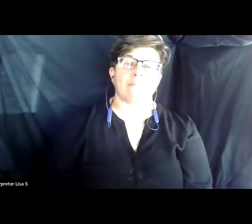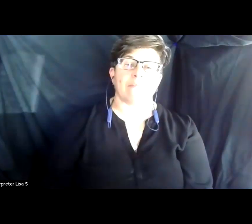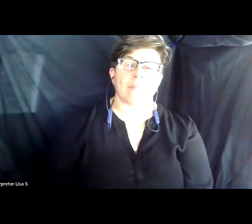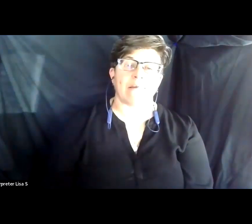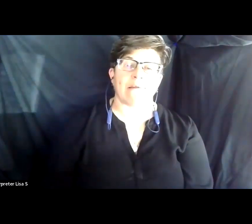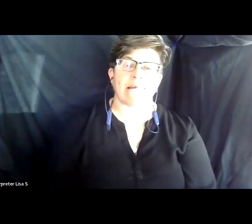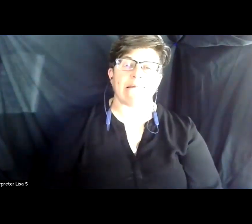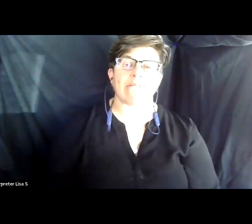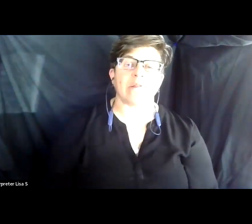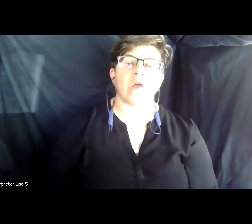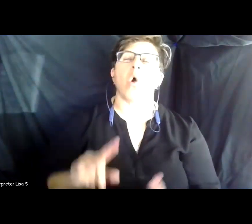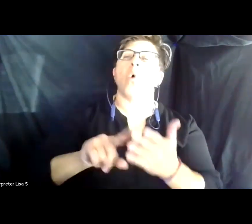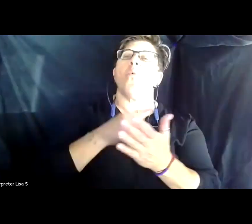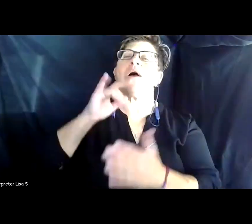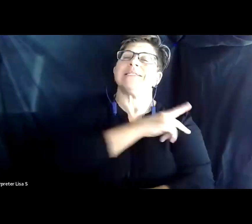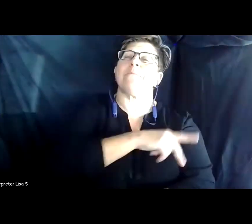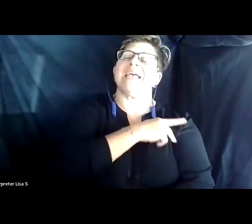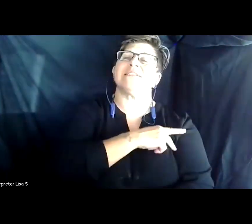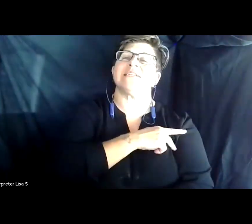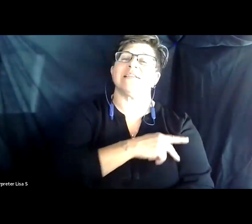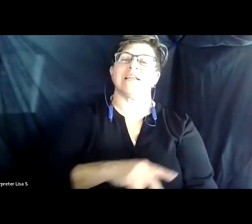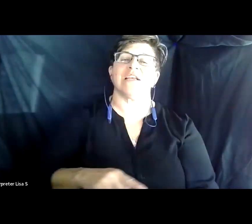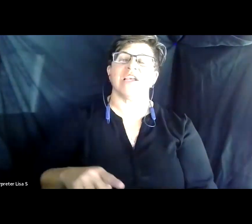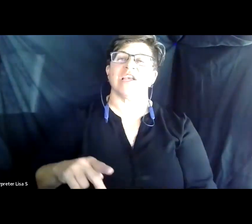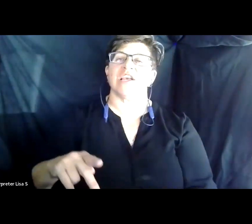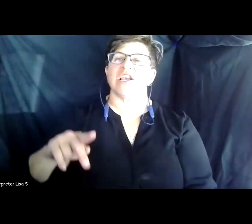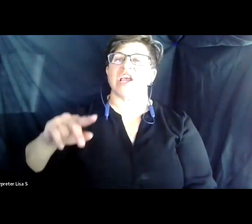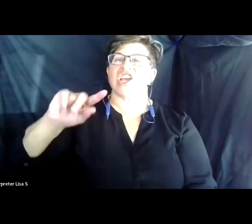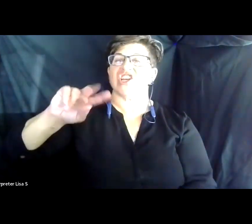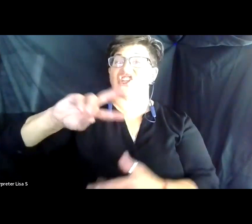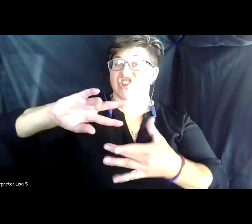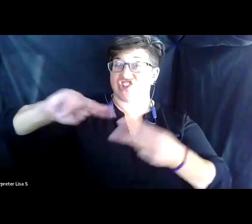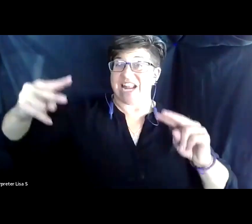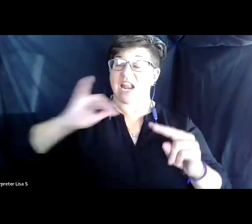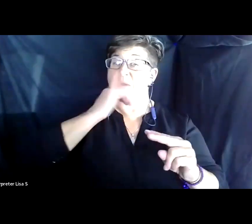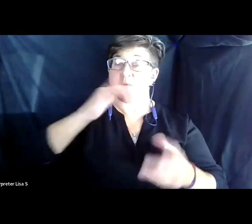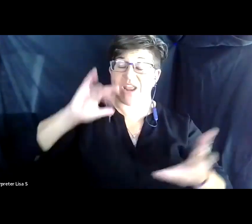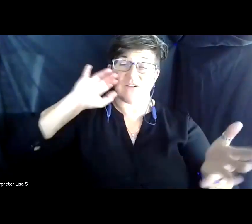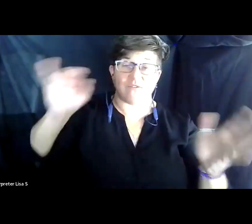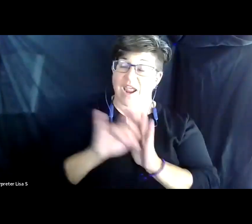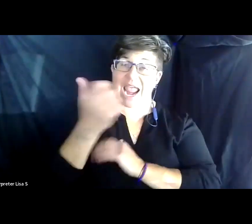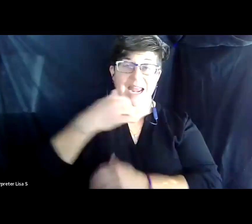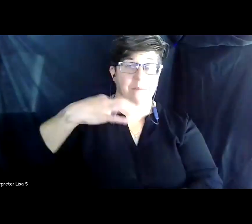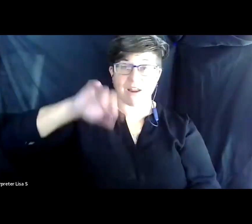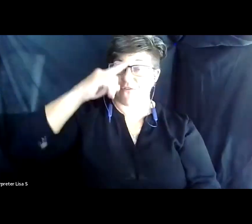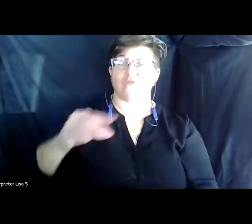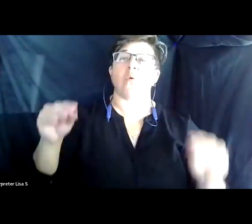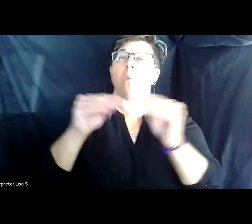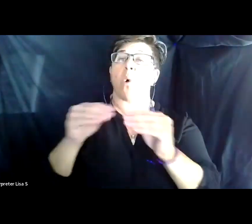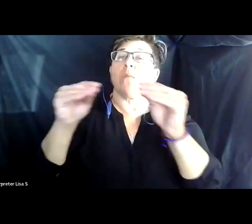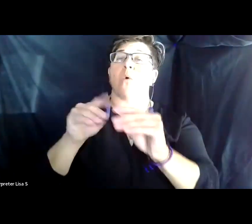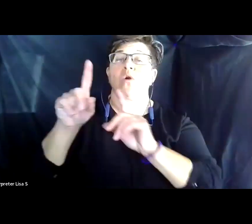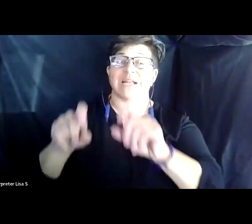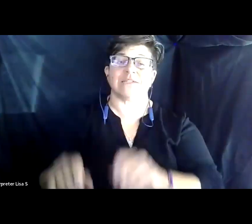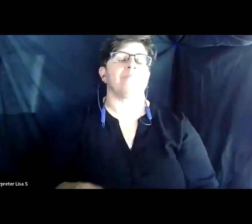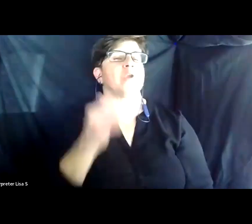has been identified, is there any benefit for further testing, retesting? So if you were tested